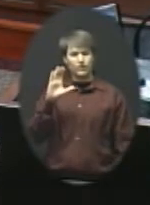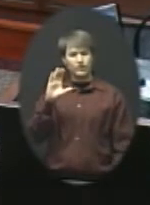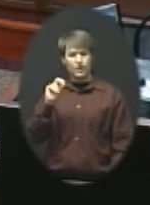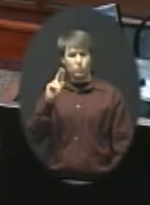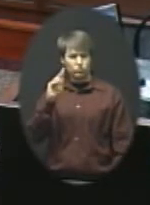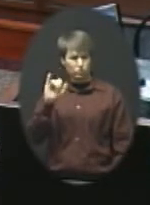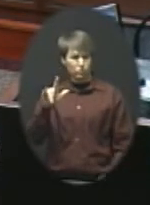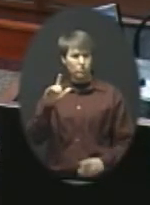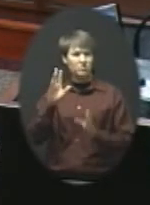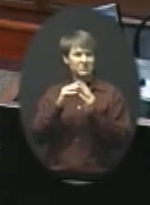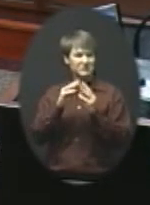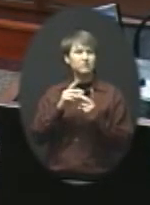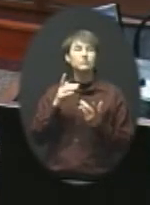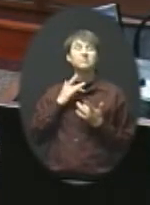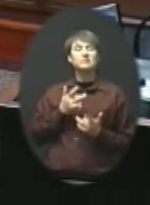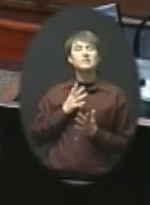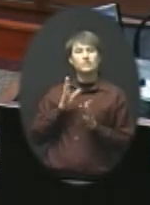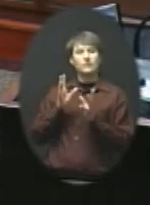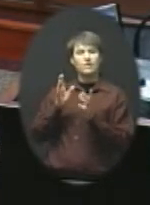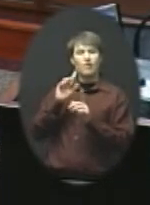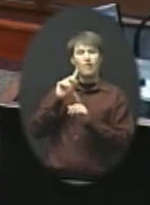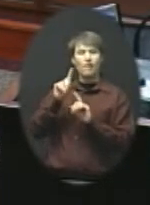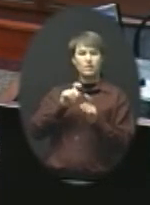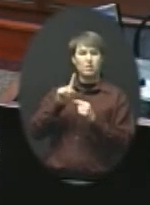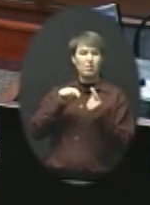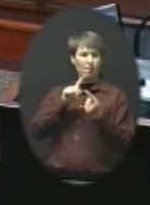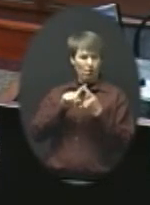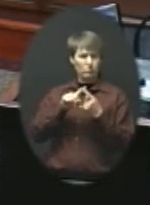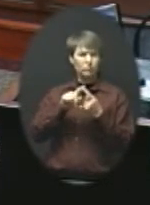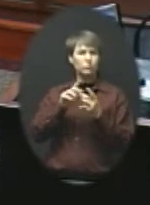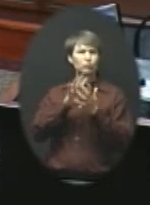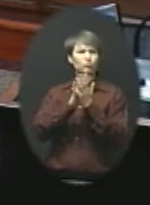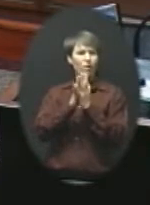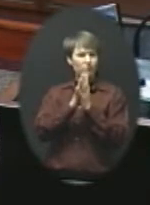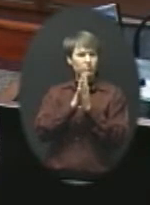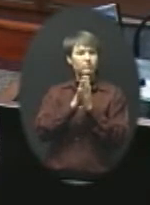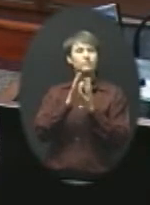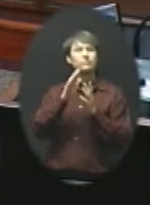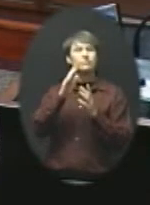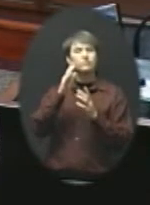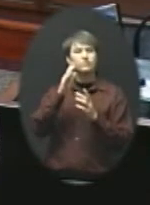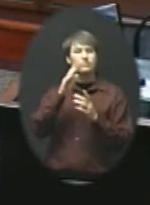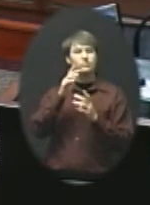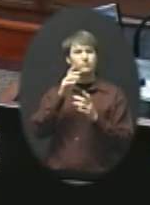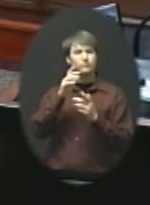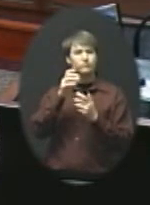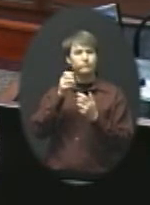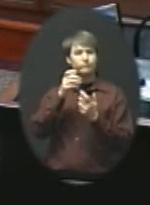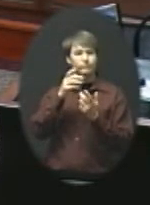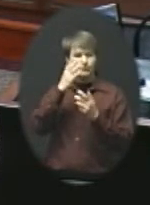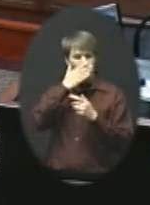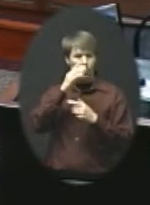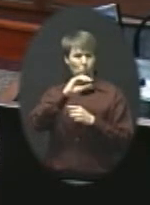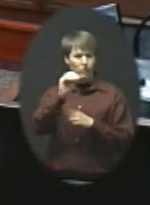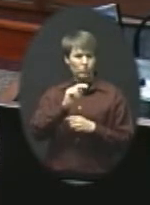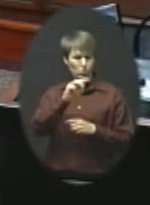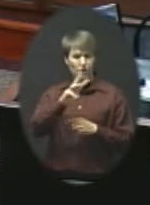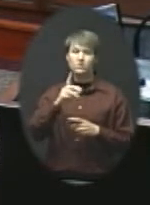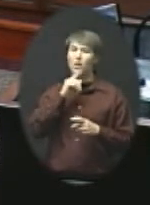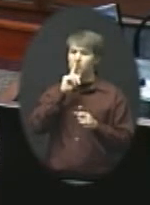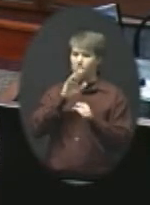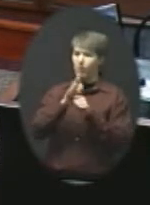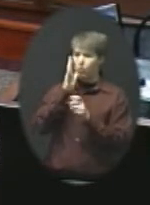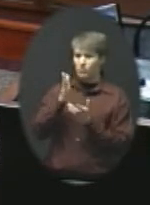they ask a lot about the traffic in front of Olathe Northwest and some concerns. And so I committed to them that I would bring that up in the